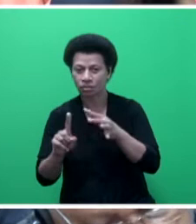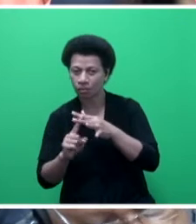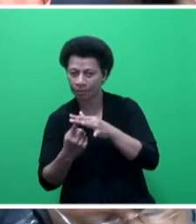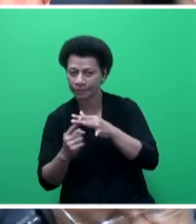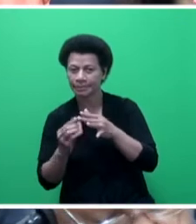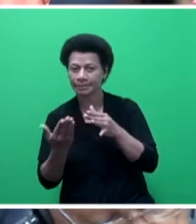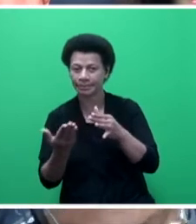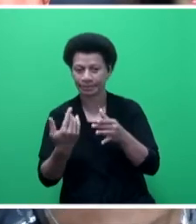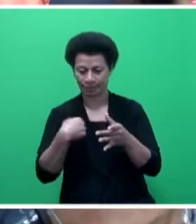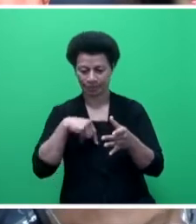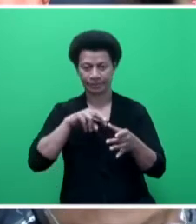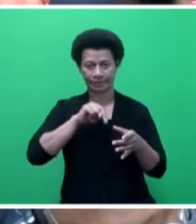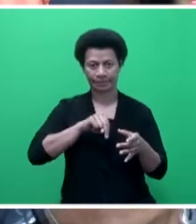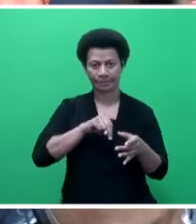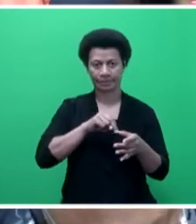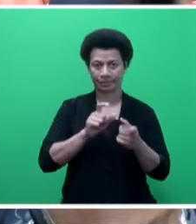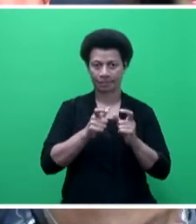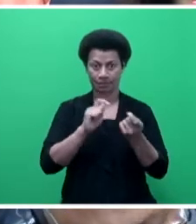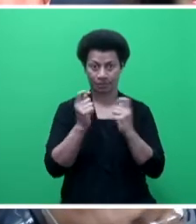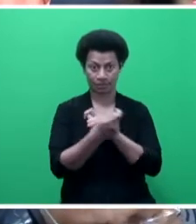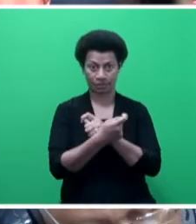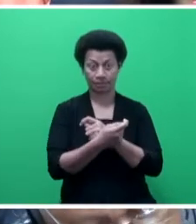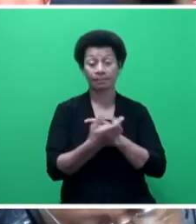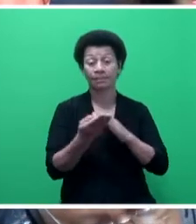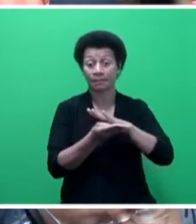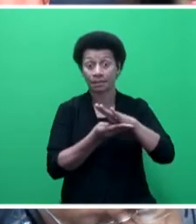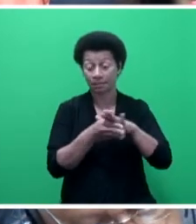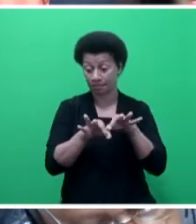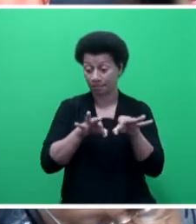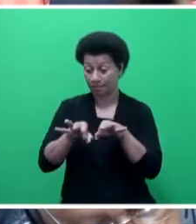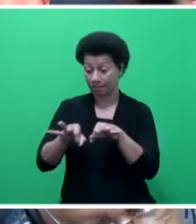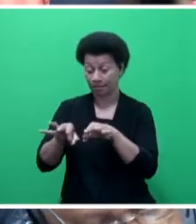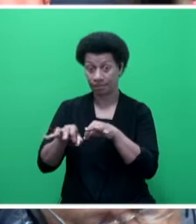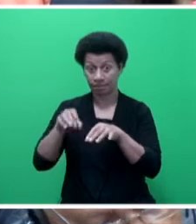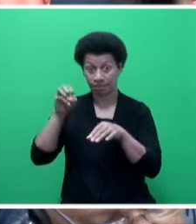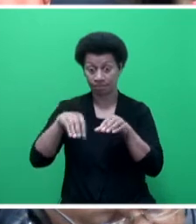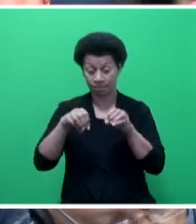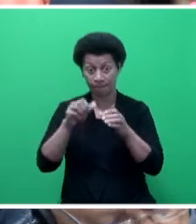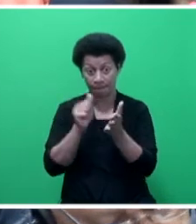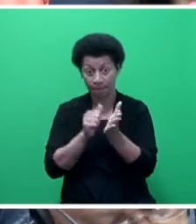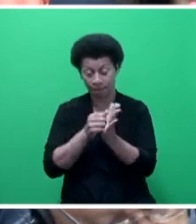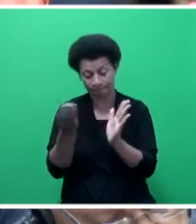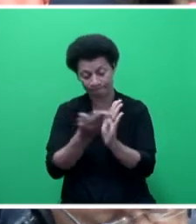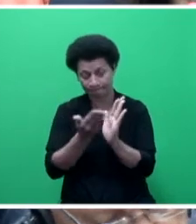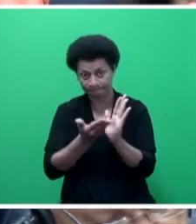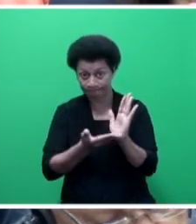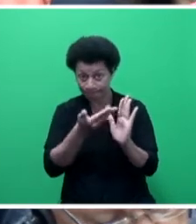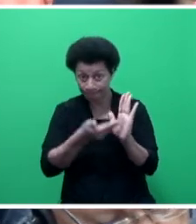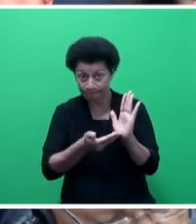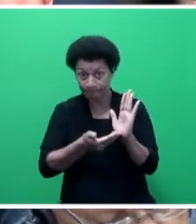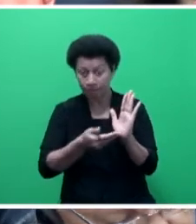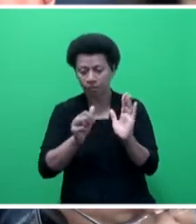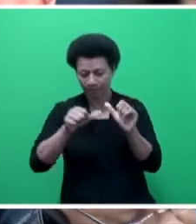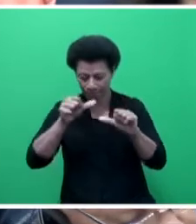sir. The basis of policies we create and plan, we put in place, must be shaped by the evidence and the depth of analysis